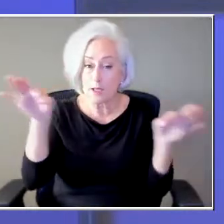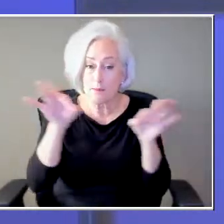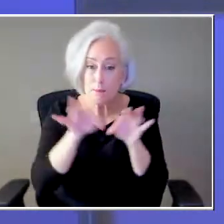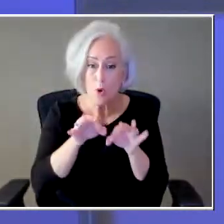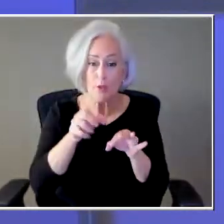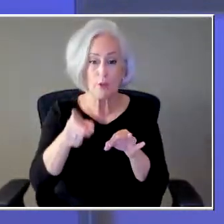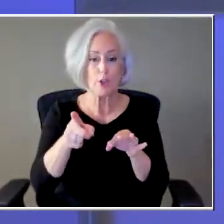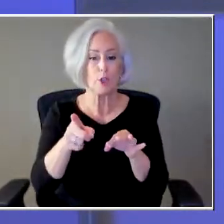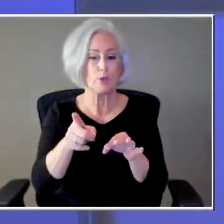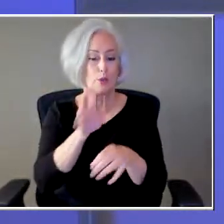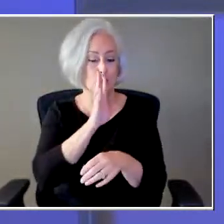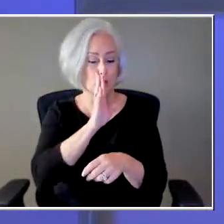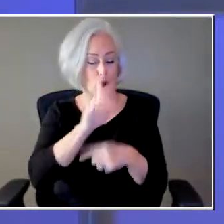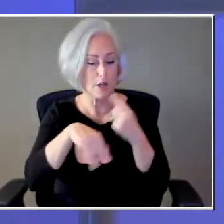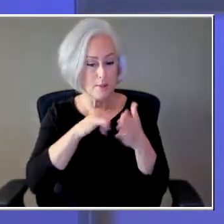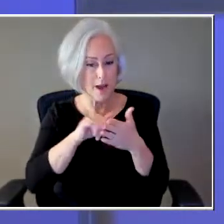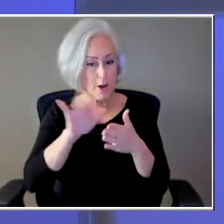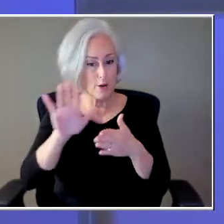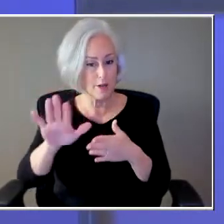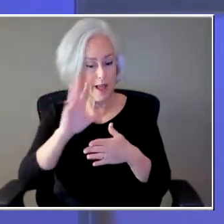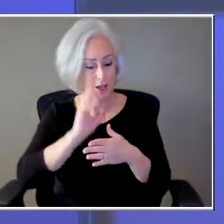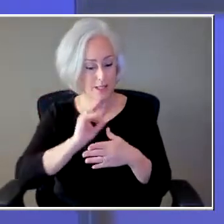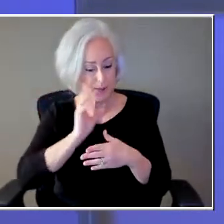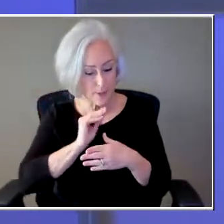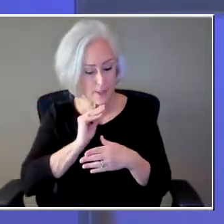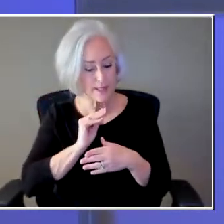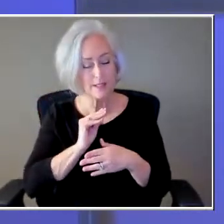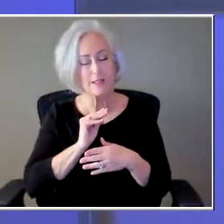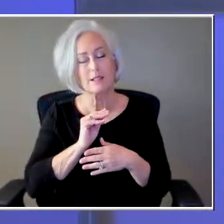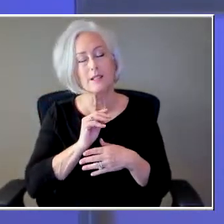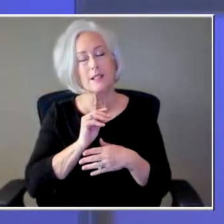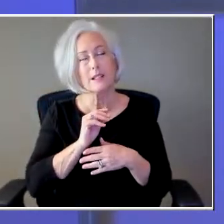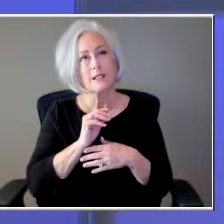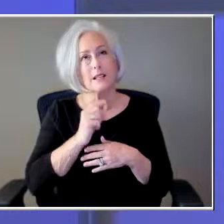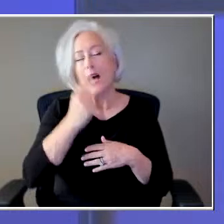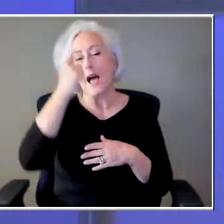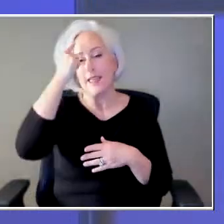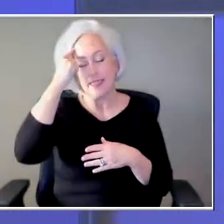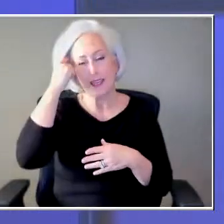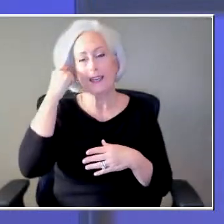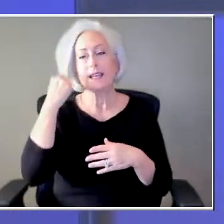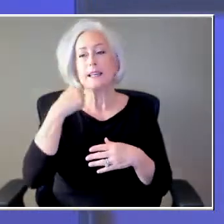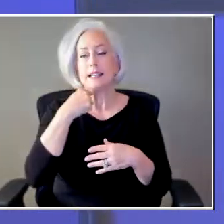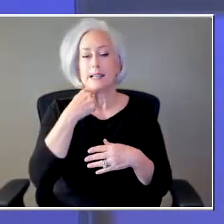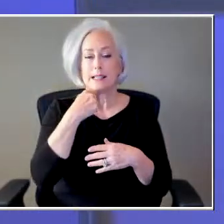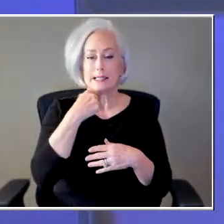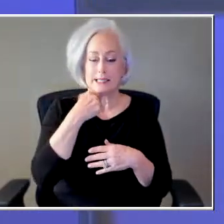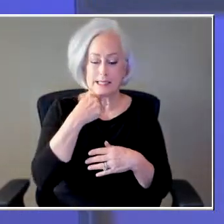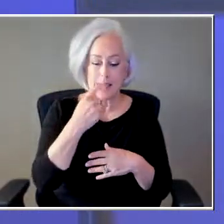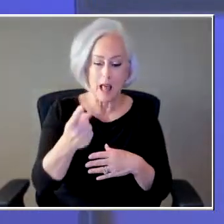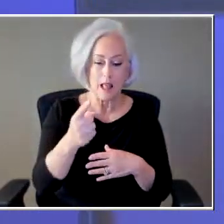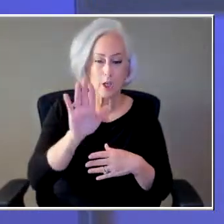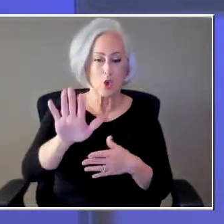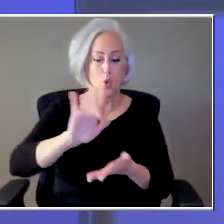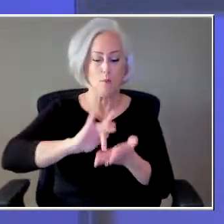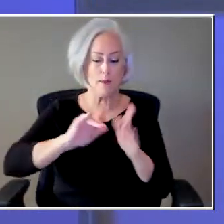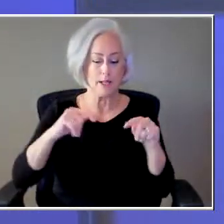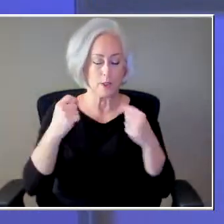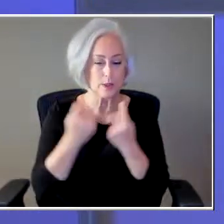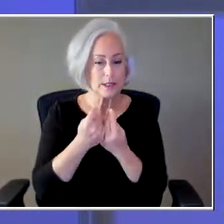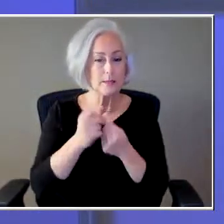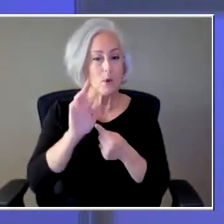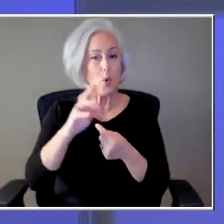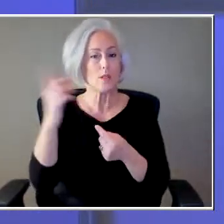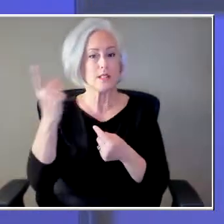eloquently about that experience. So I think, just saying something to either your medical team or somebody that can get you in touch